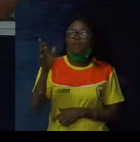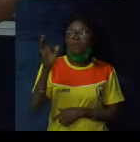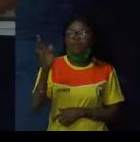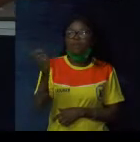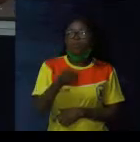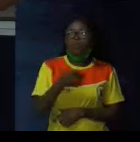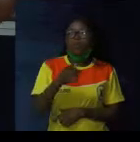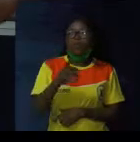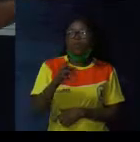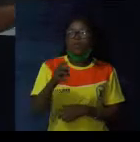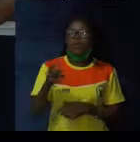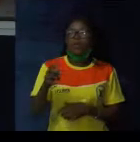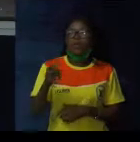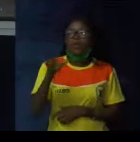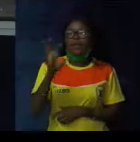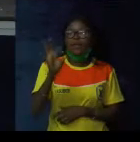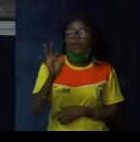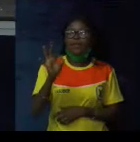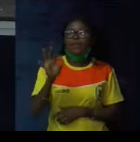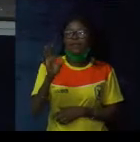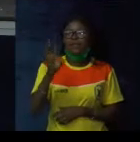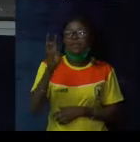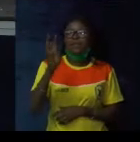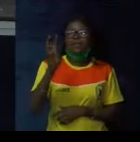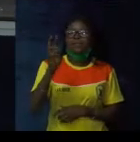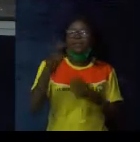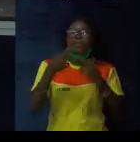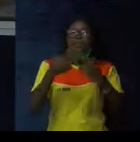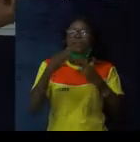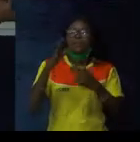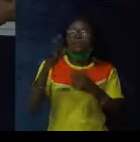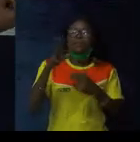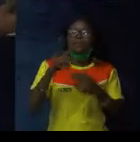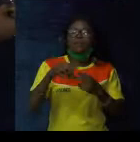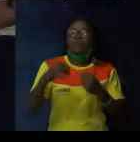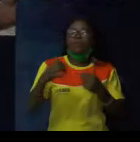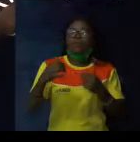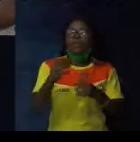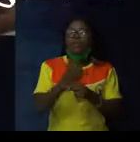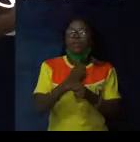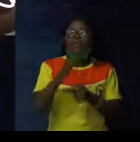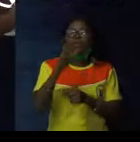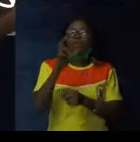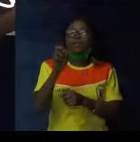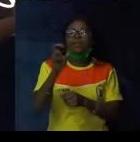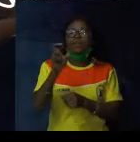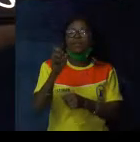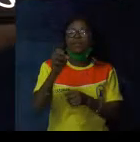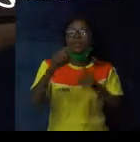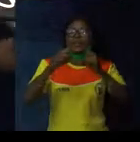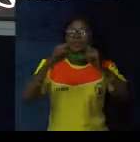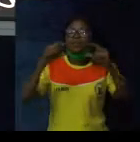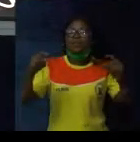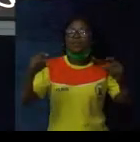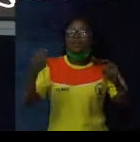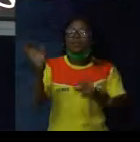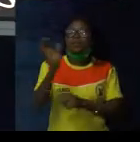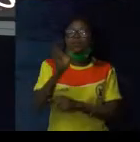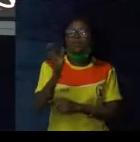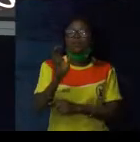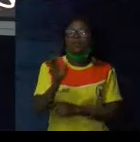5/9. So 9 goes here 1, 9 goes here 6. 6 times 5, you get 30 degrees